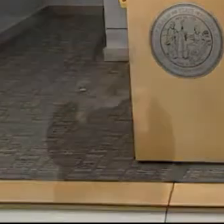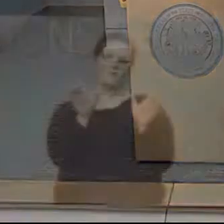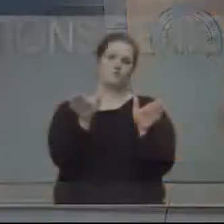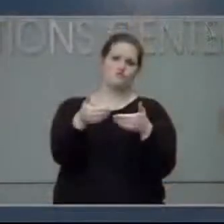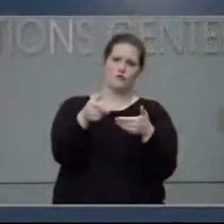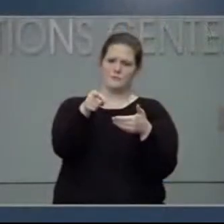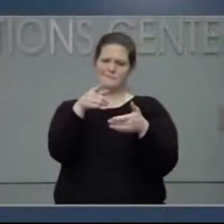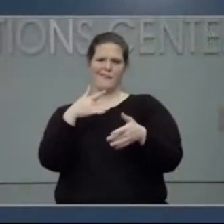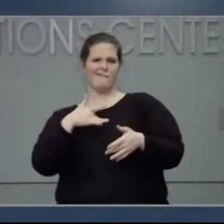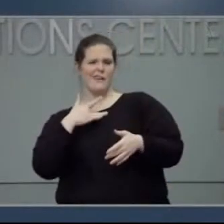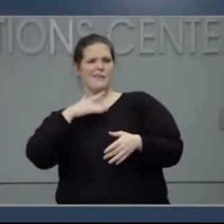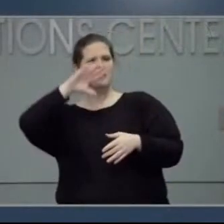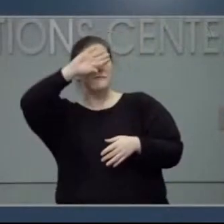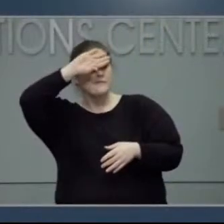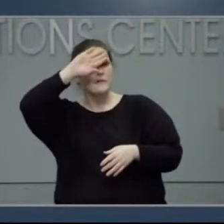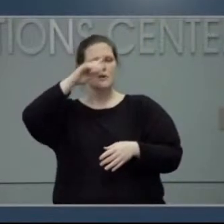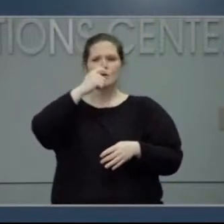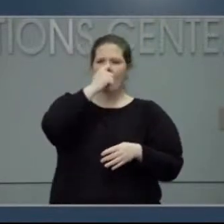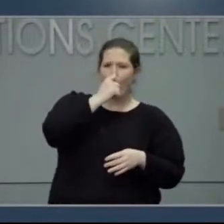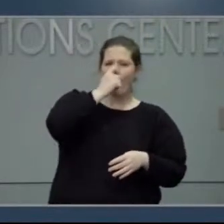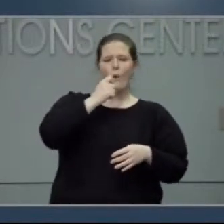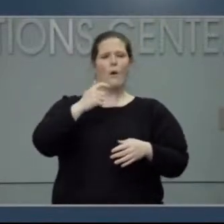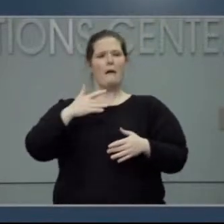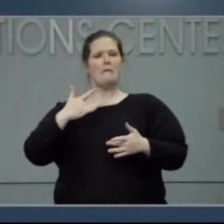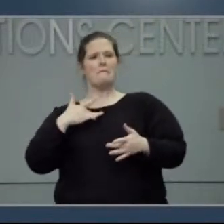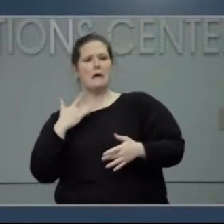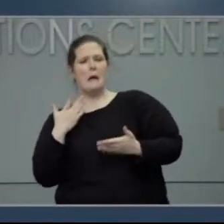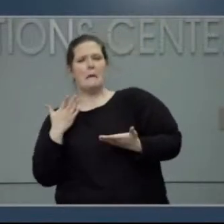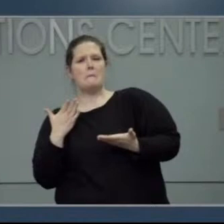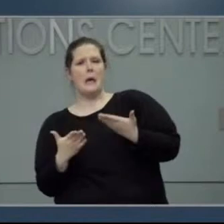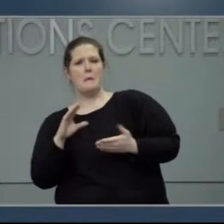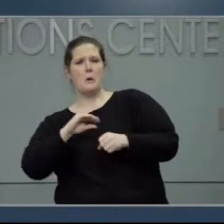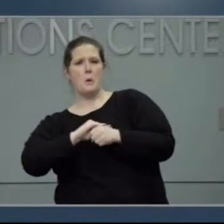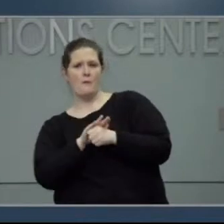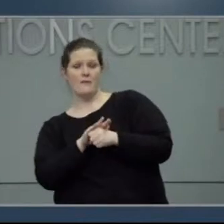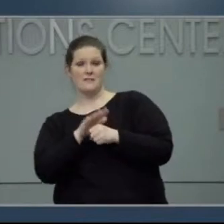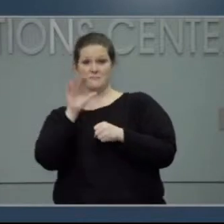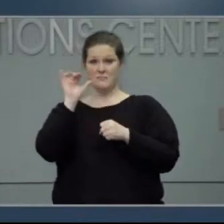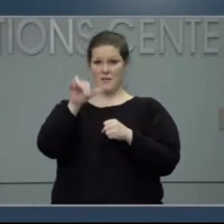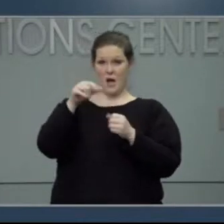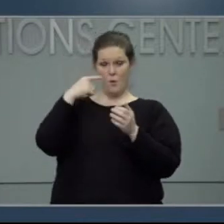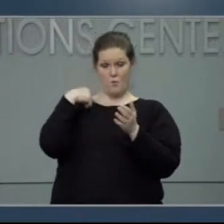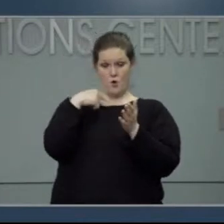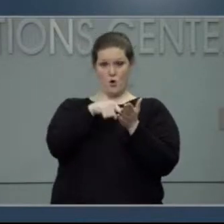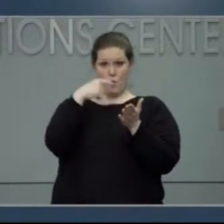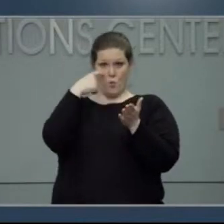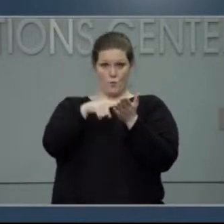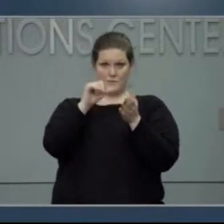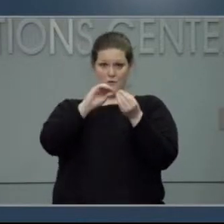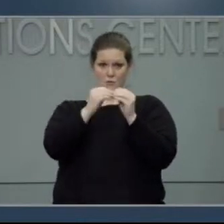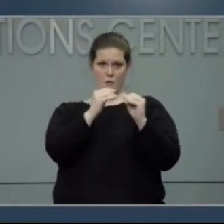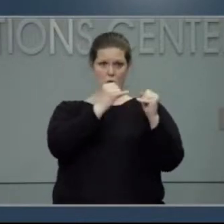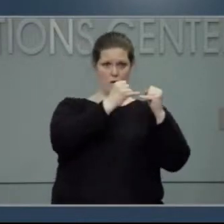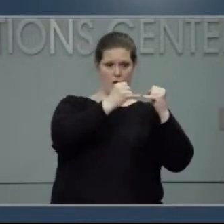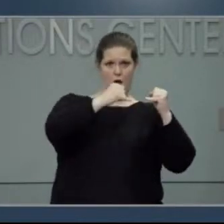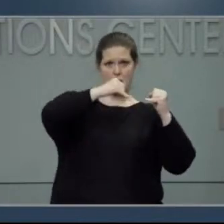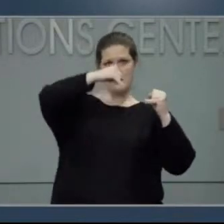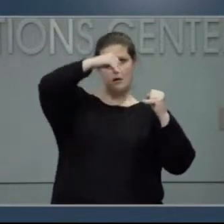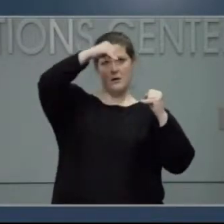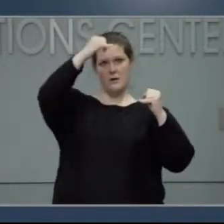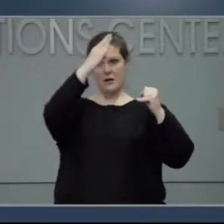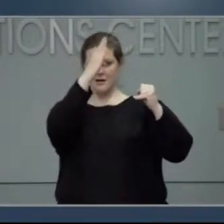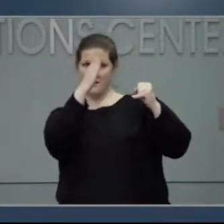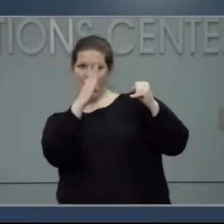earliest detection mechanism. And you can see when looking at that yellow line, it continues to trend downward and is getting very close to our